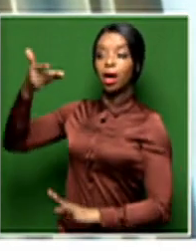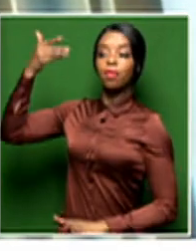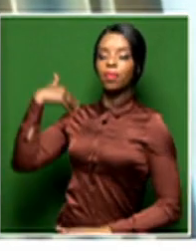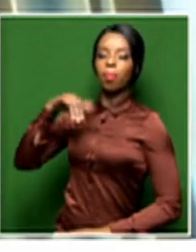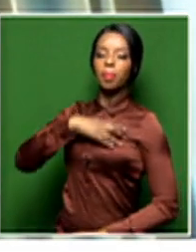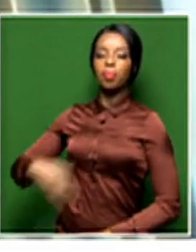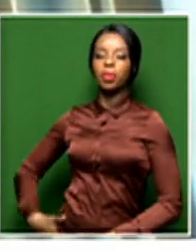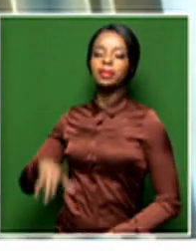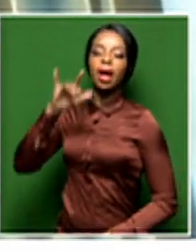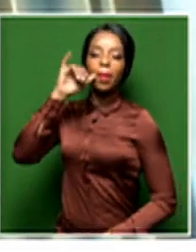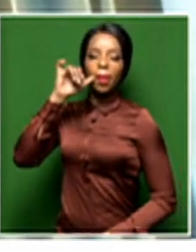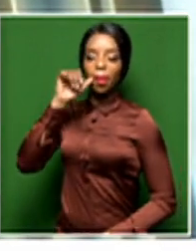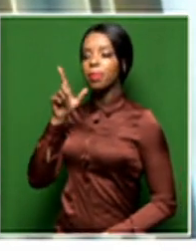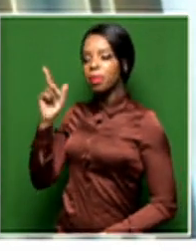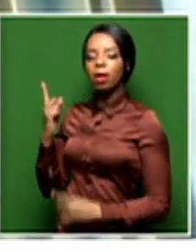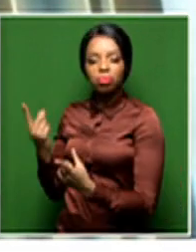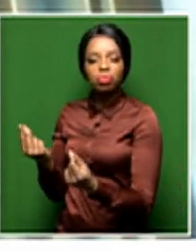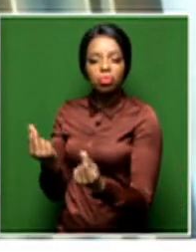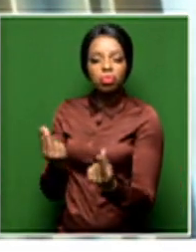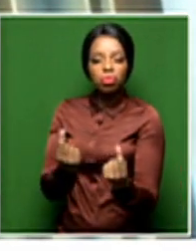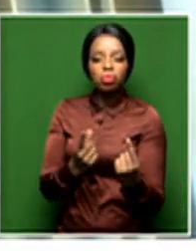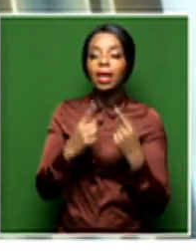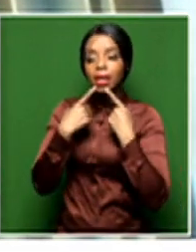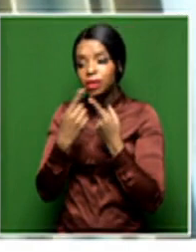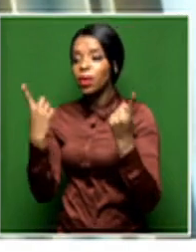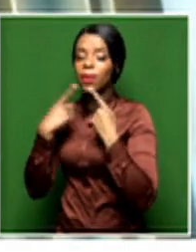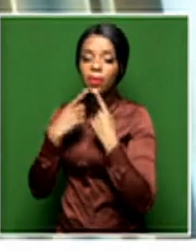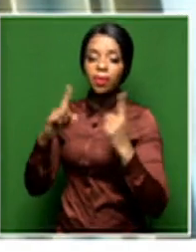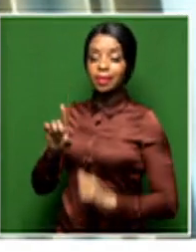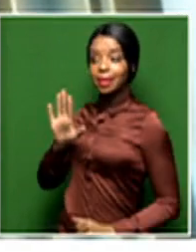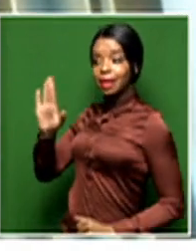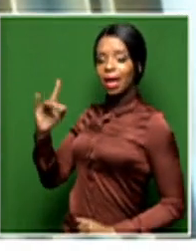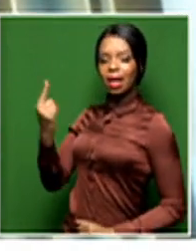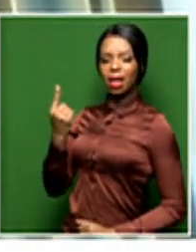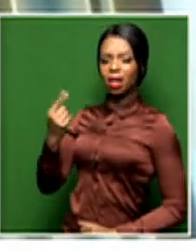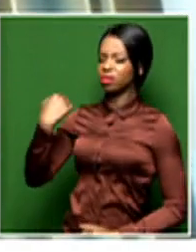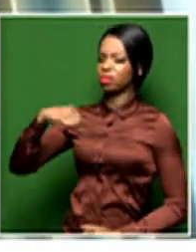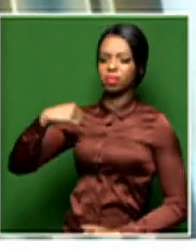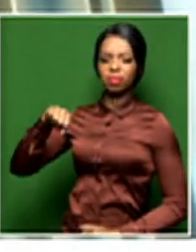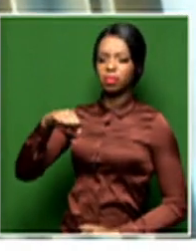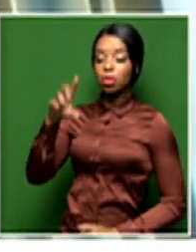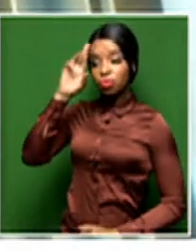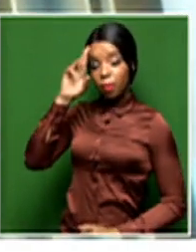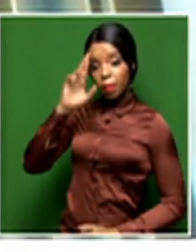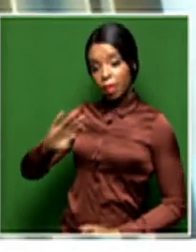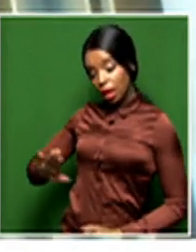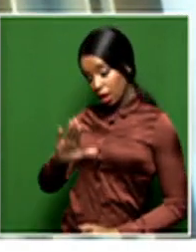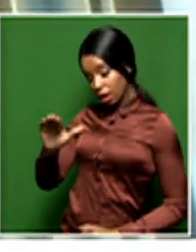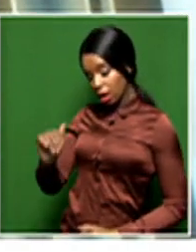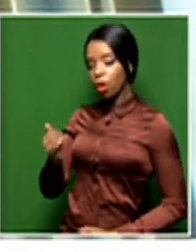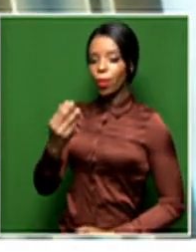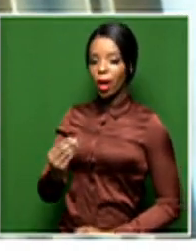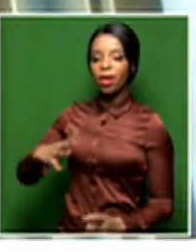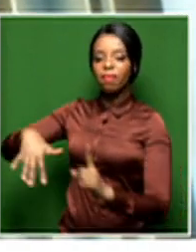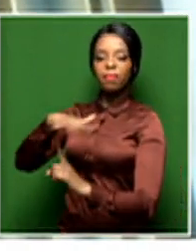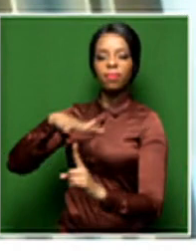professed. But it's not only him, by the way. You must also remember that we have a situation on the continent where we have a number of